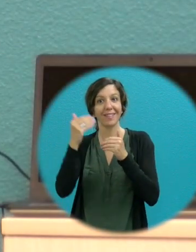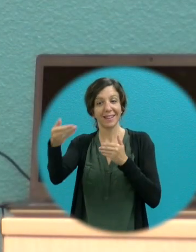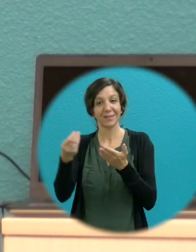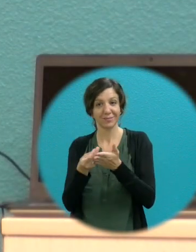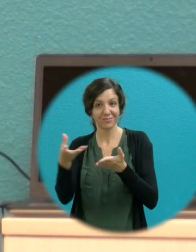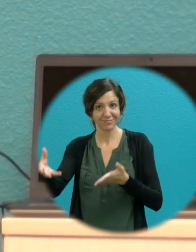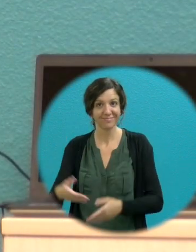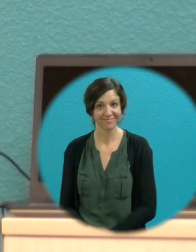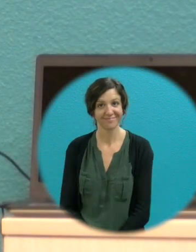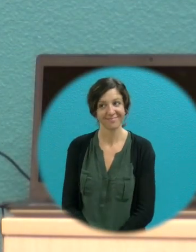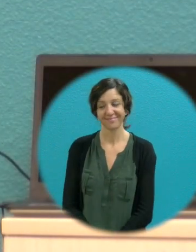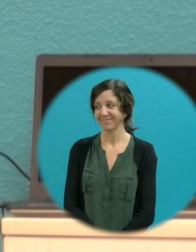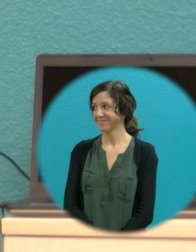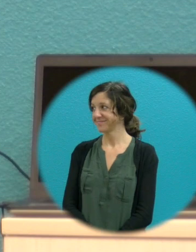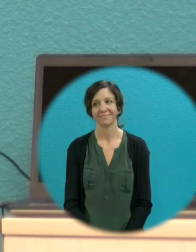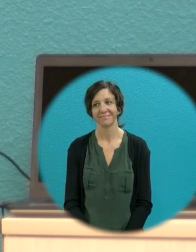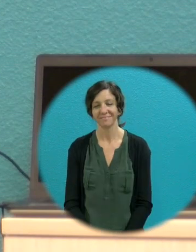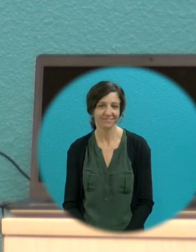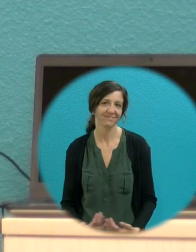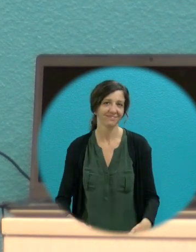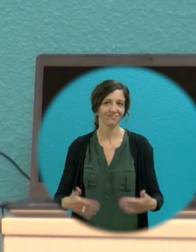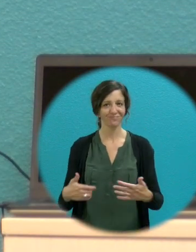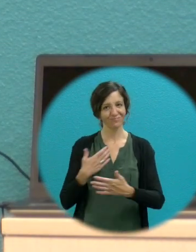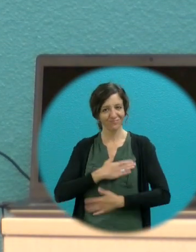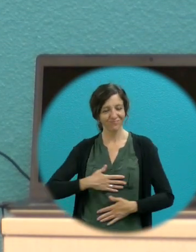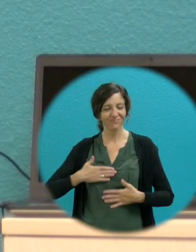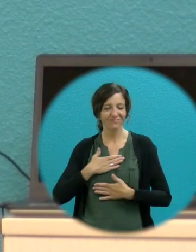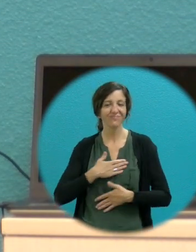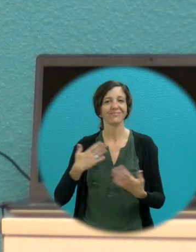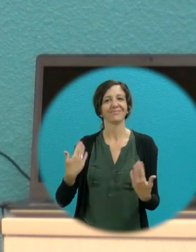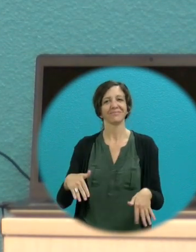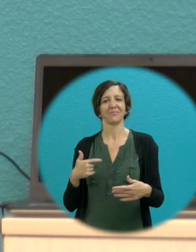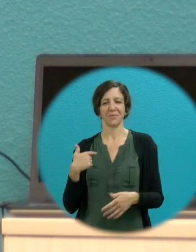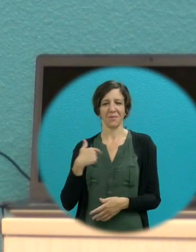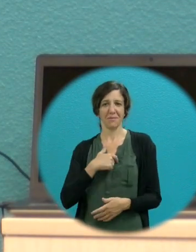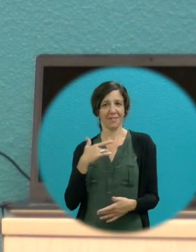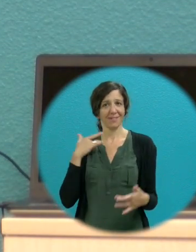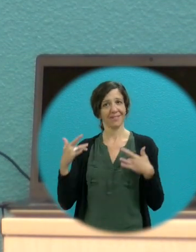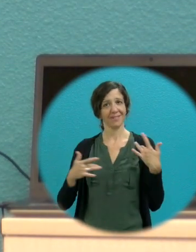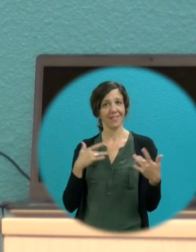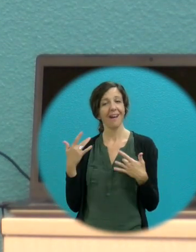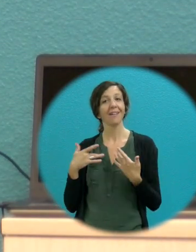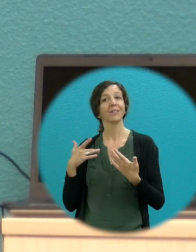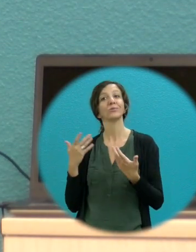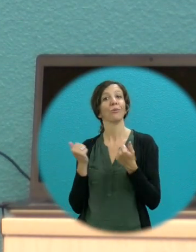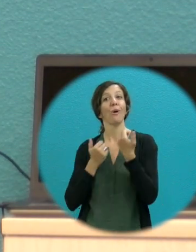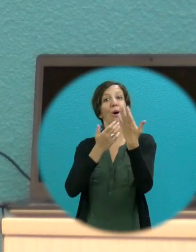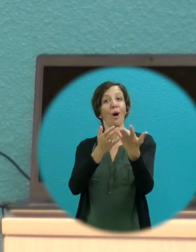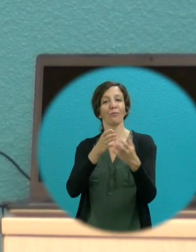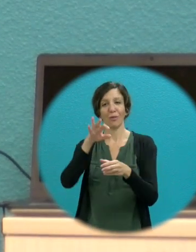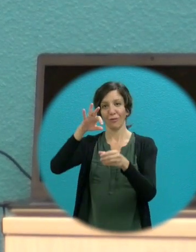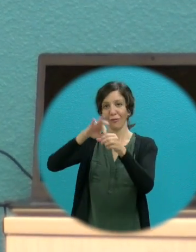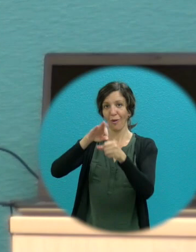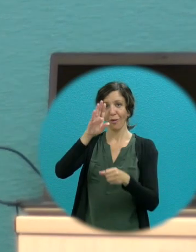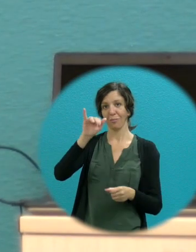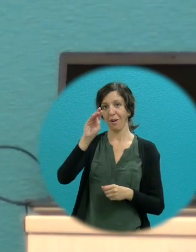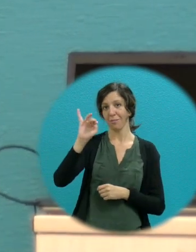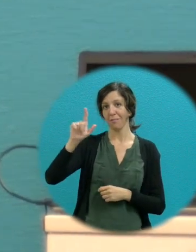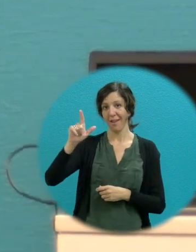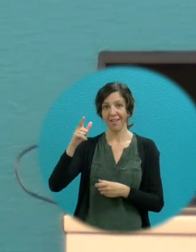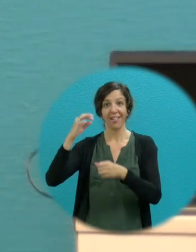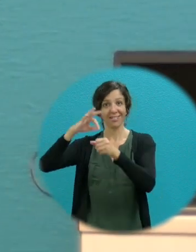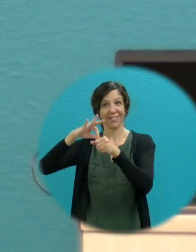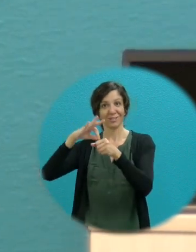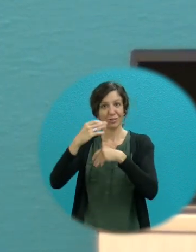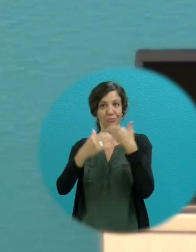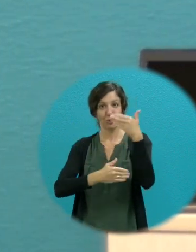That was great. We're really pleased, glad to bring the vote by mail election to Nevada County. We have